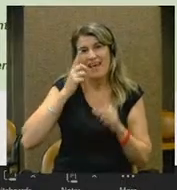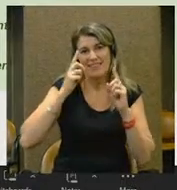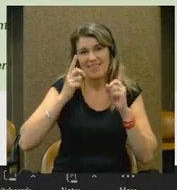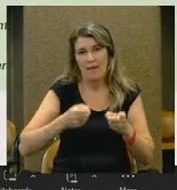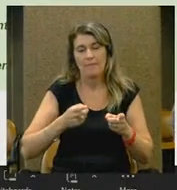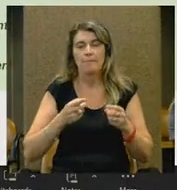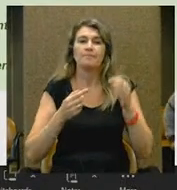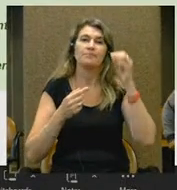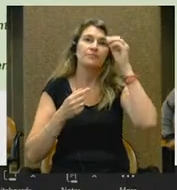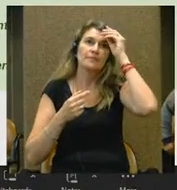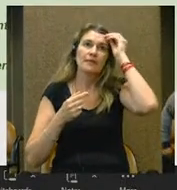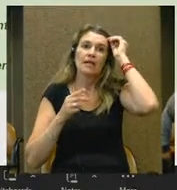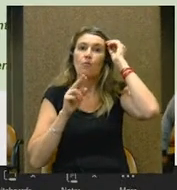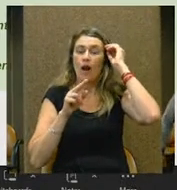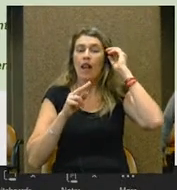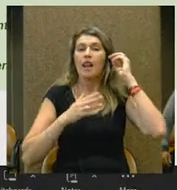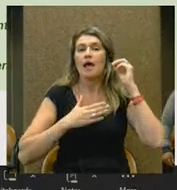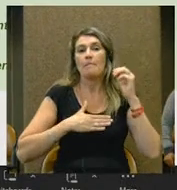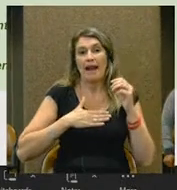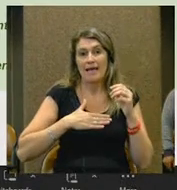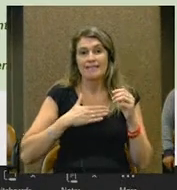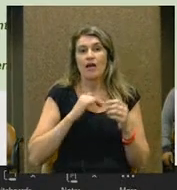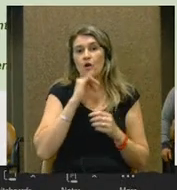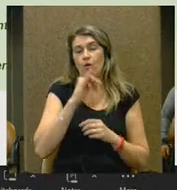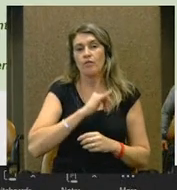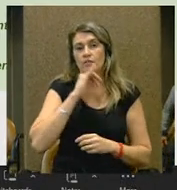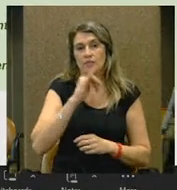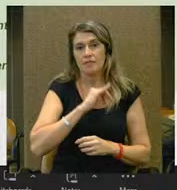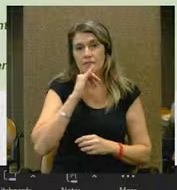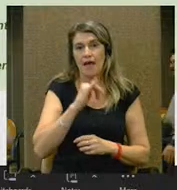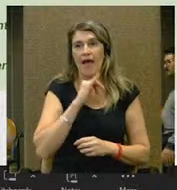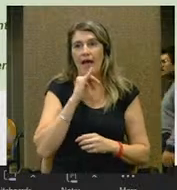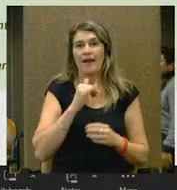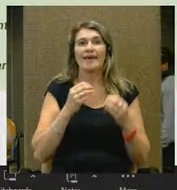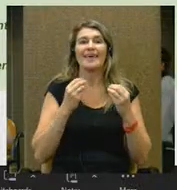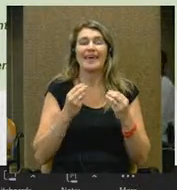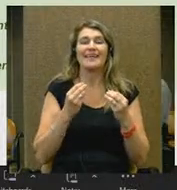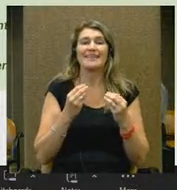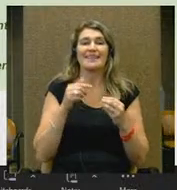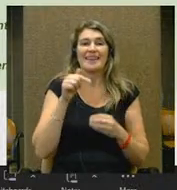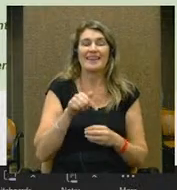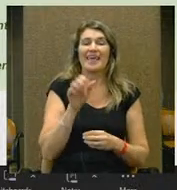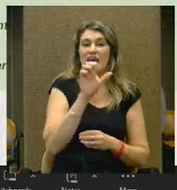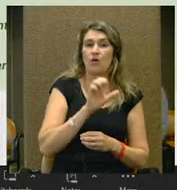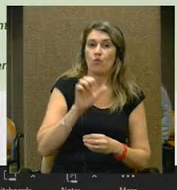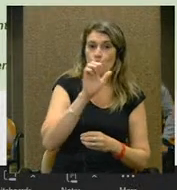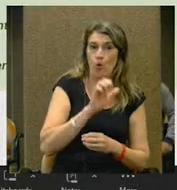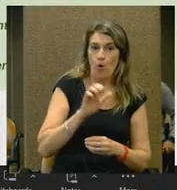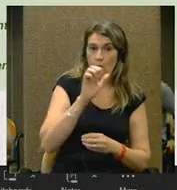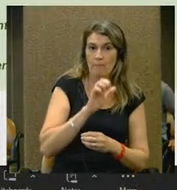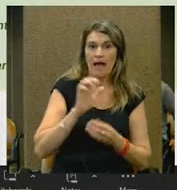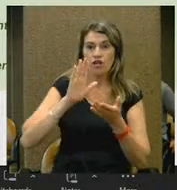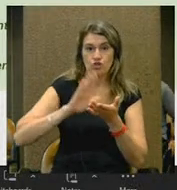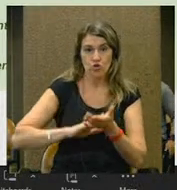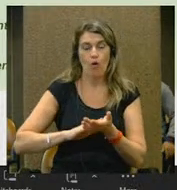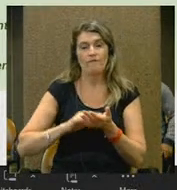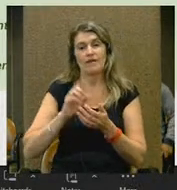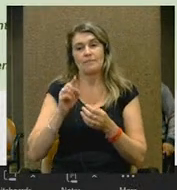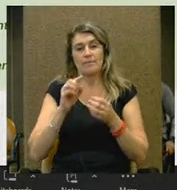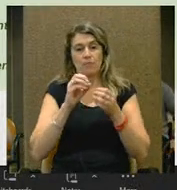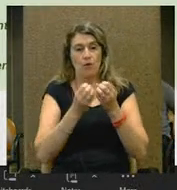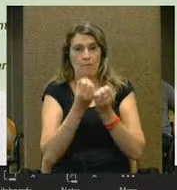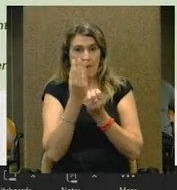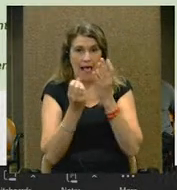in Montevideo. Anyhow, it's a pleasure to tell you about what's happening in Europe regarding